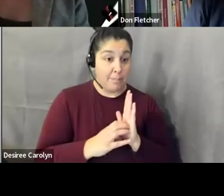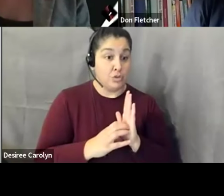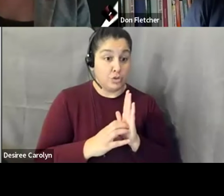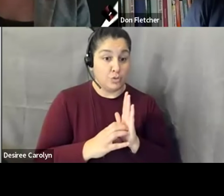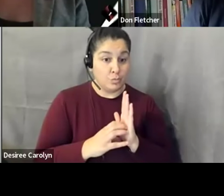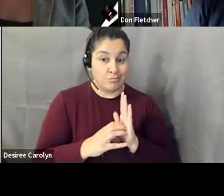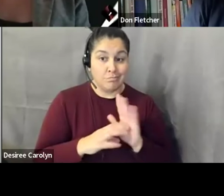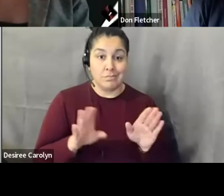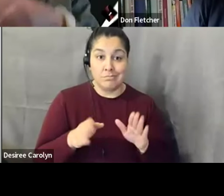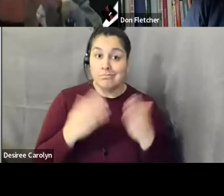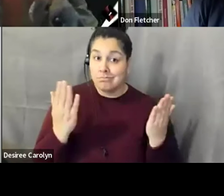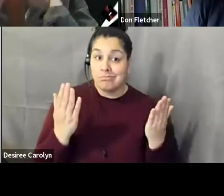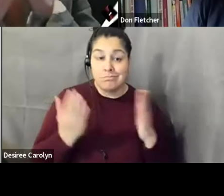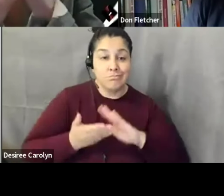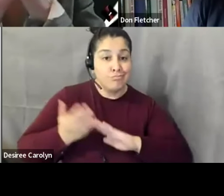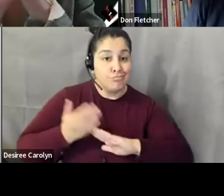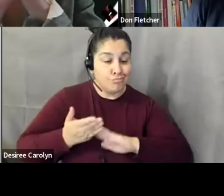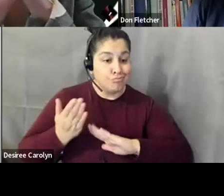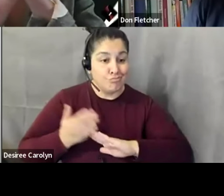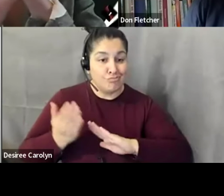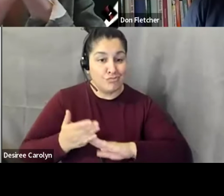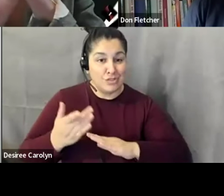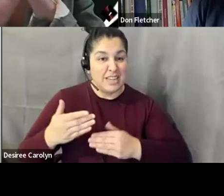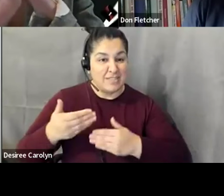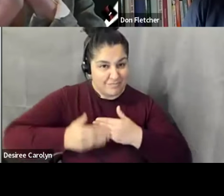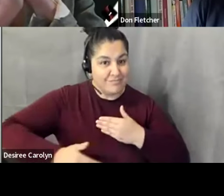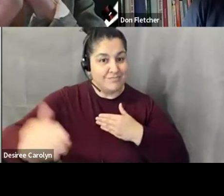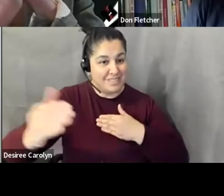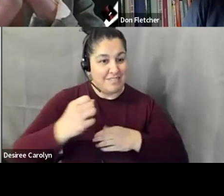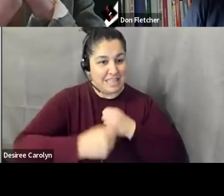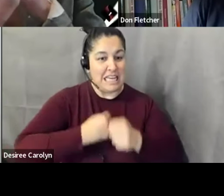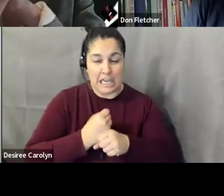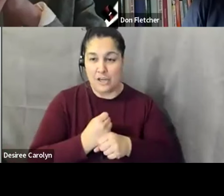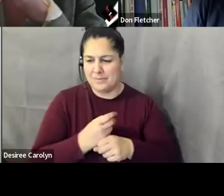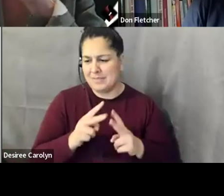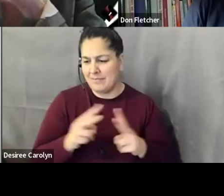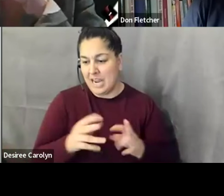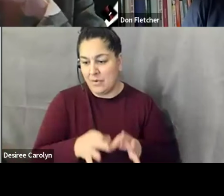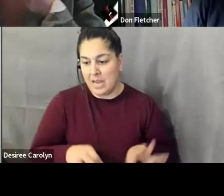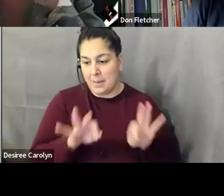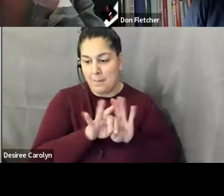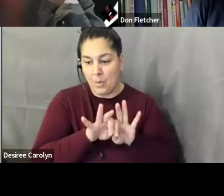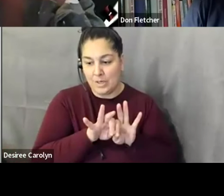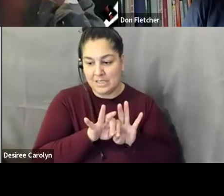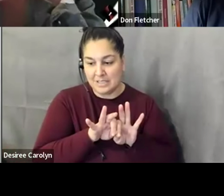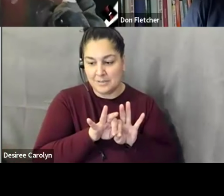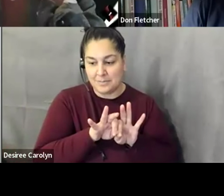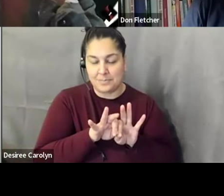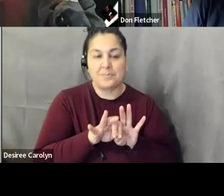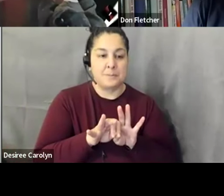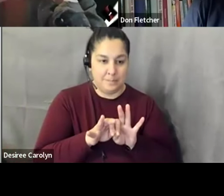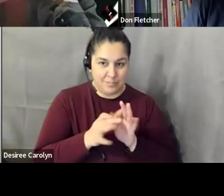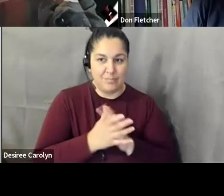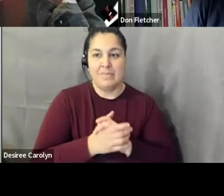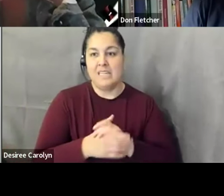operationally functioning for the remainder of the year. So, very important to our survival as a chapter,